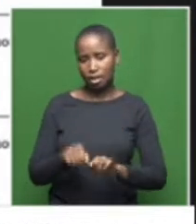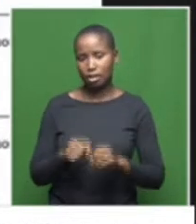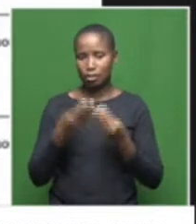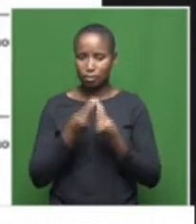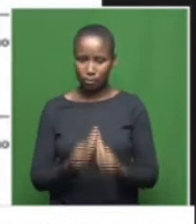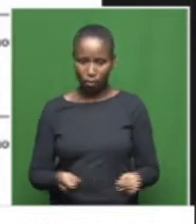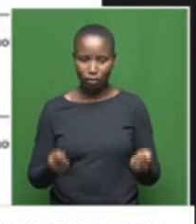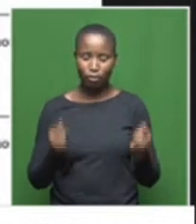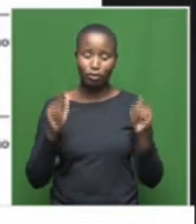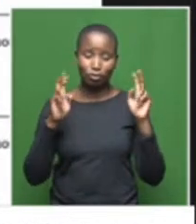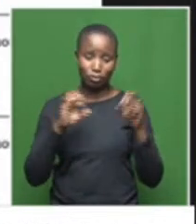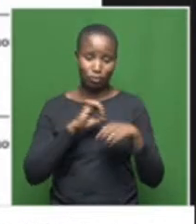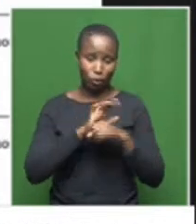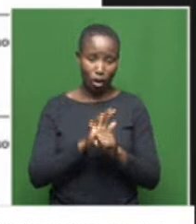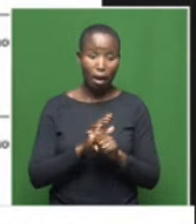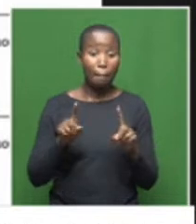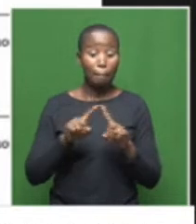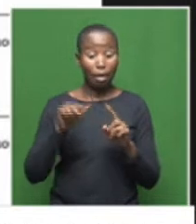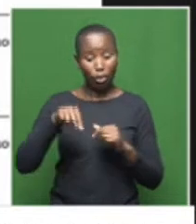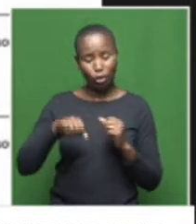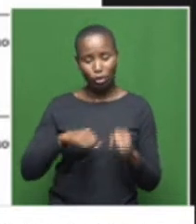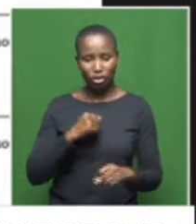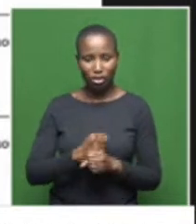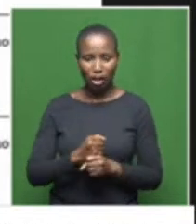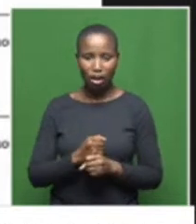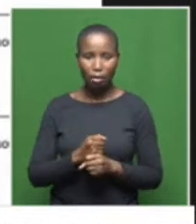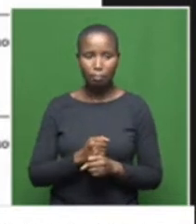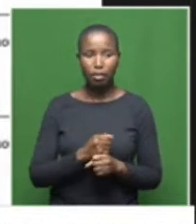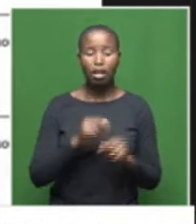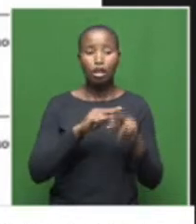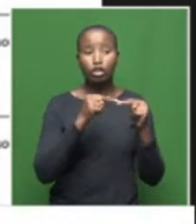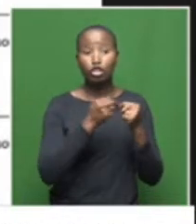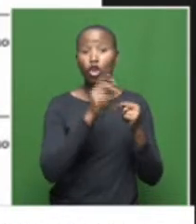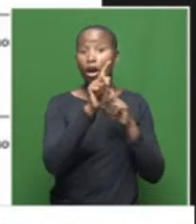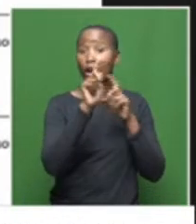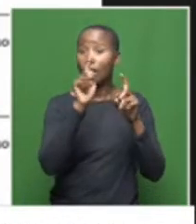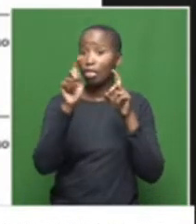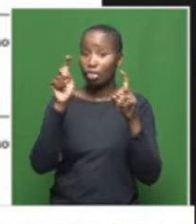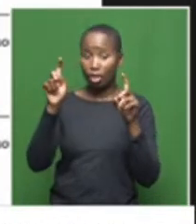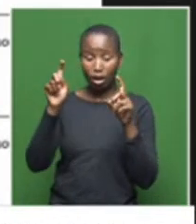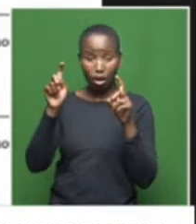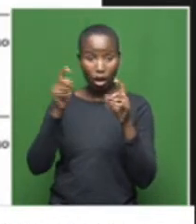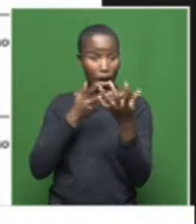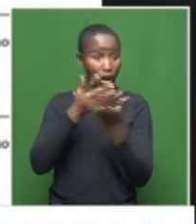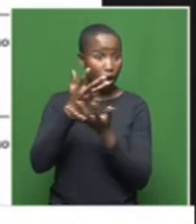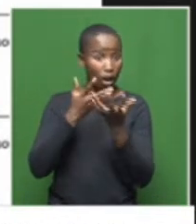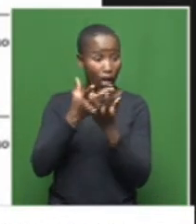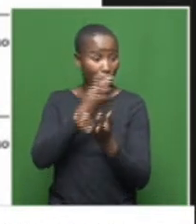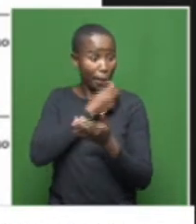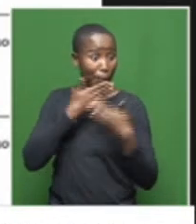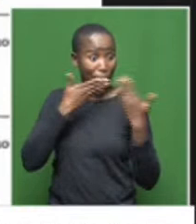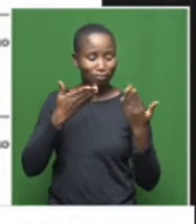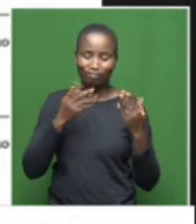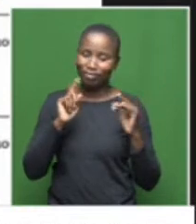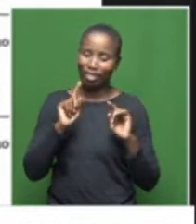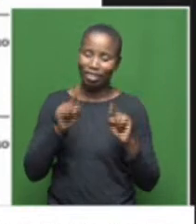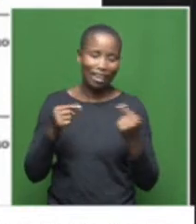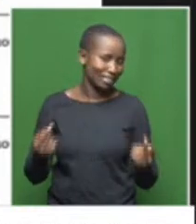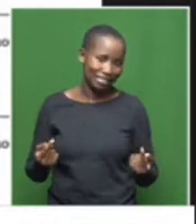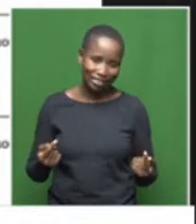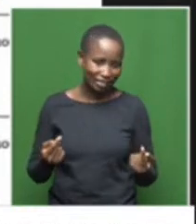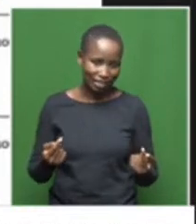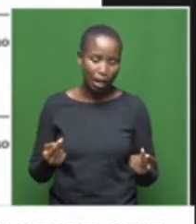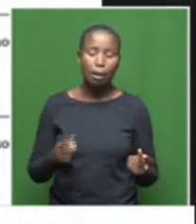very difficult to interact with other nations of the world without vaccination. Let's make sure that we are not